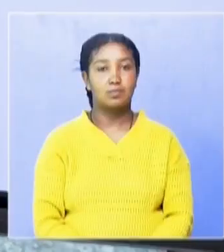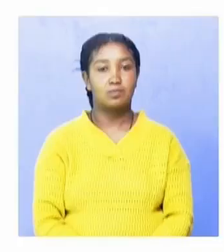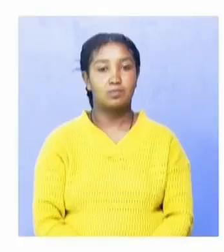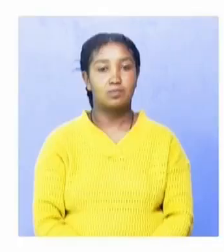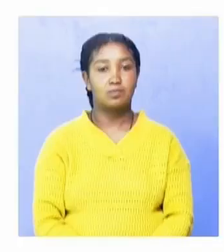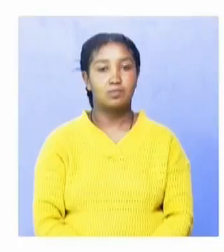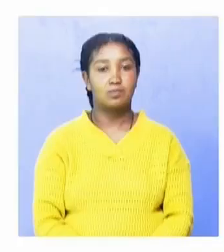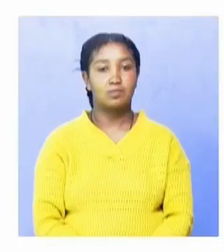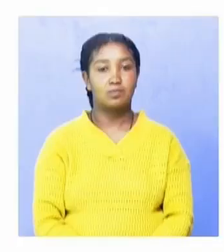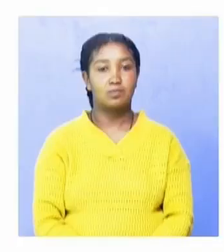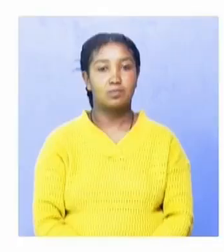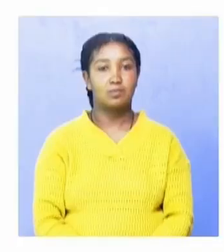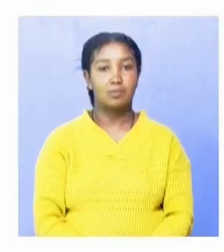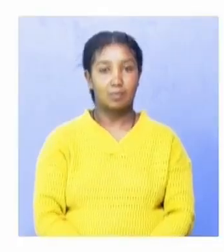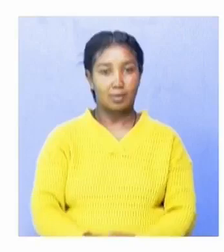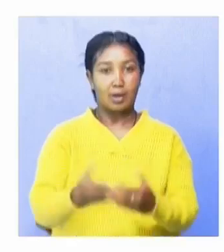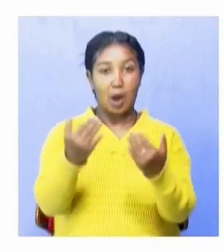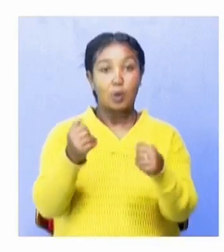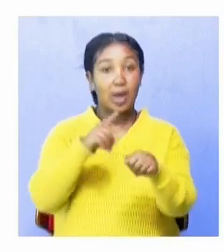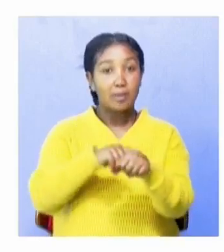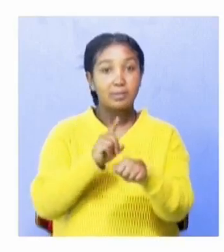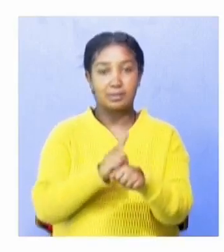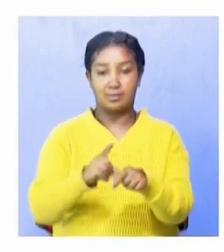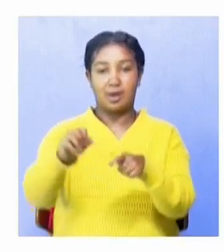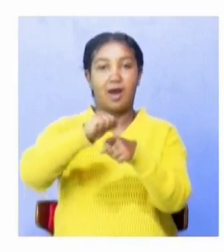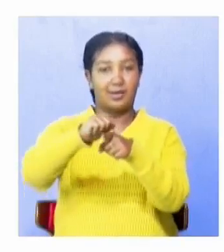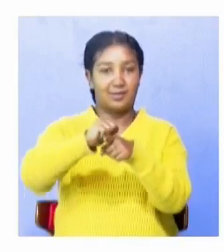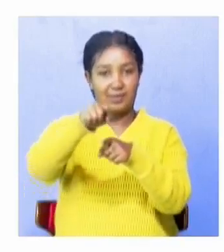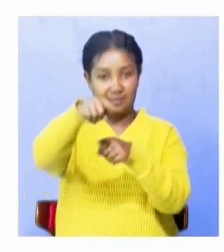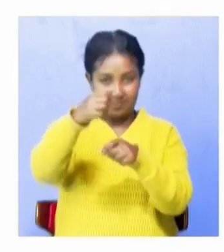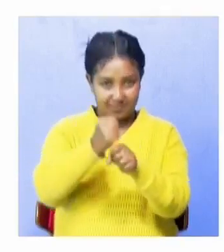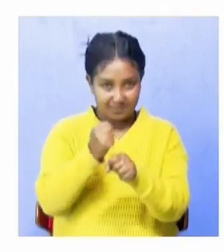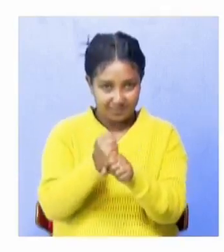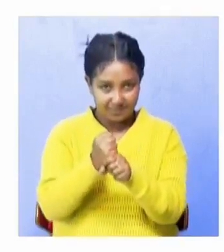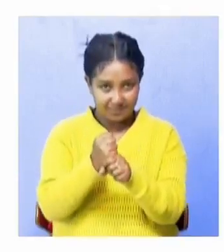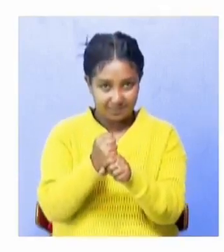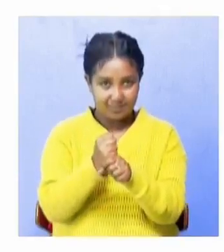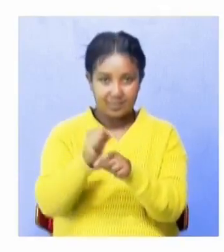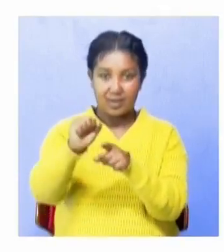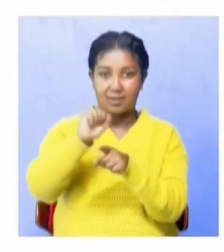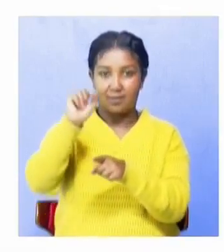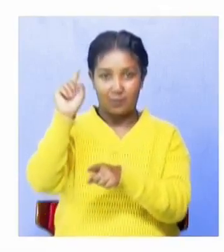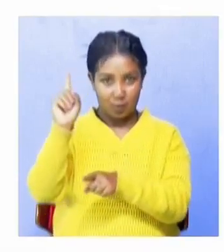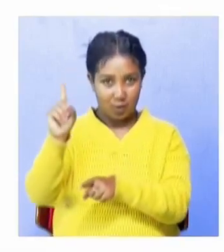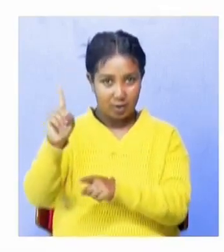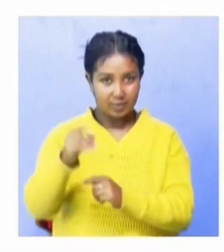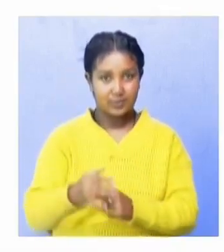It's time to do this activity. Activity 1.